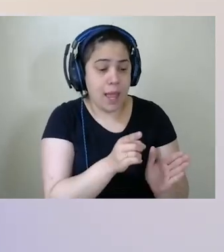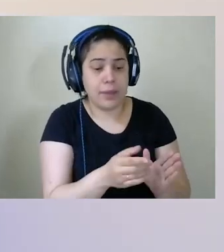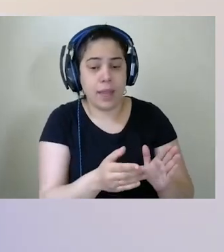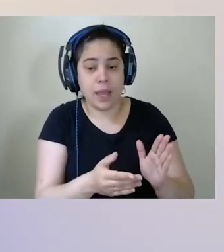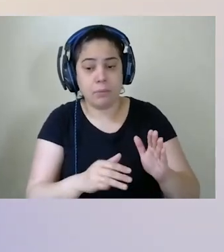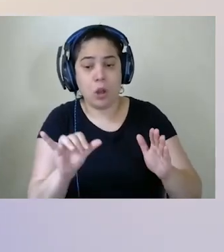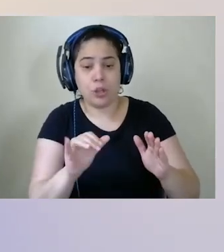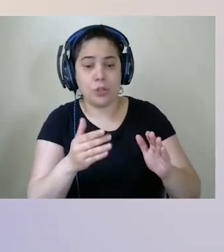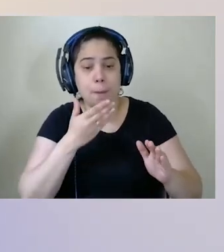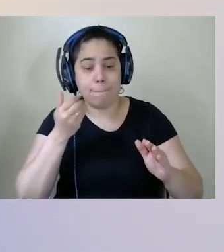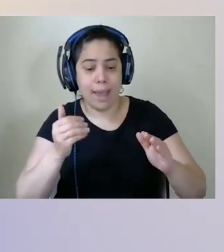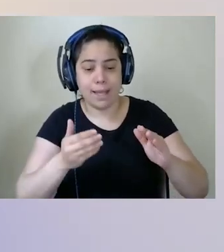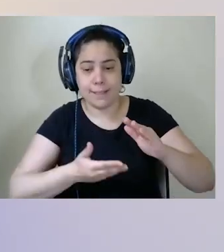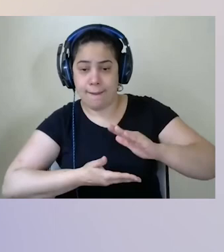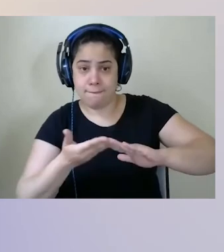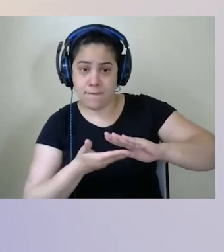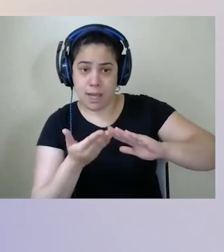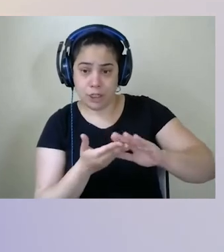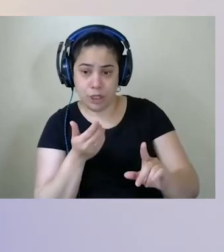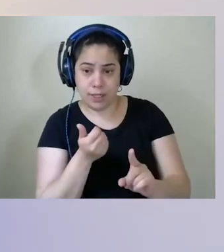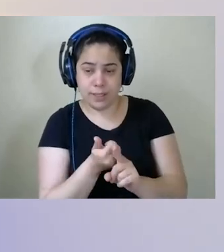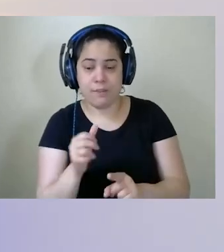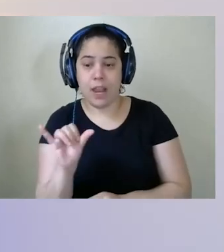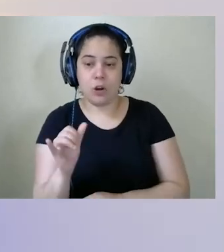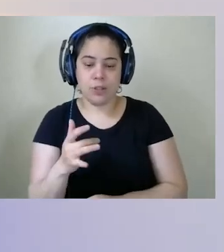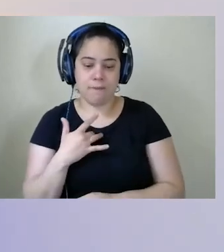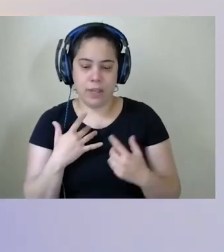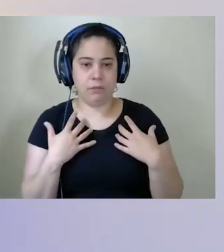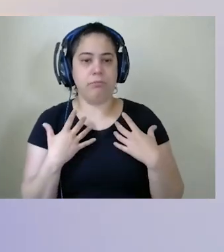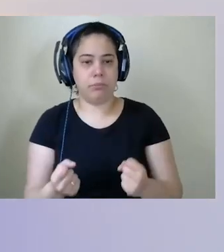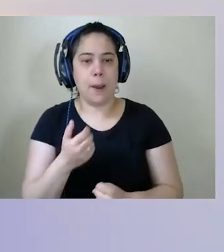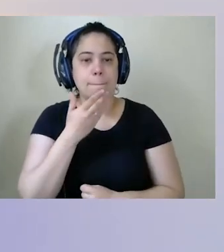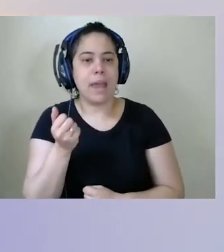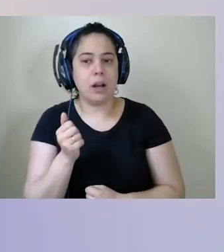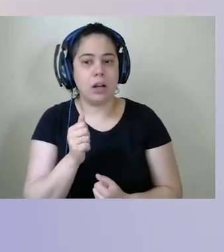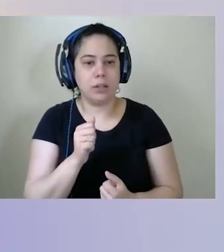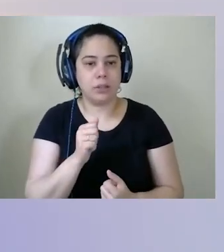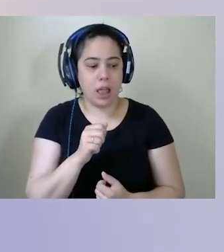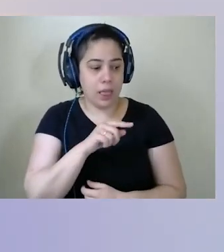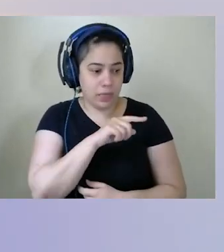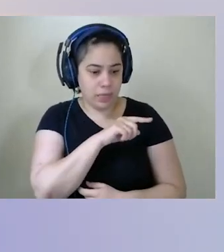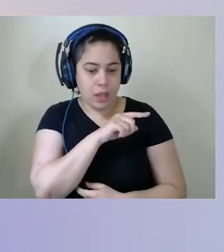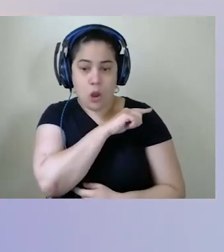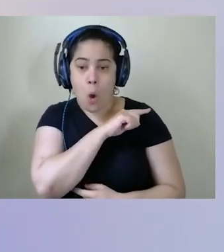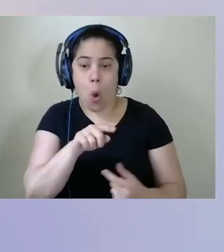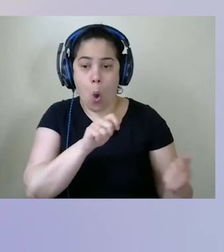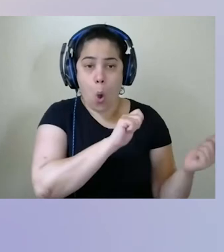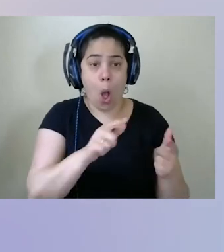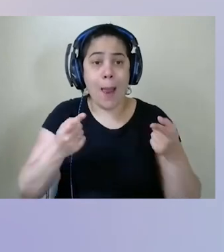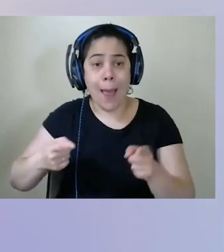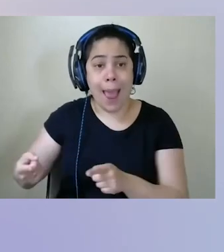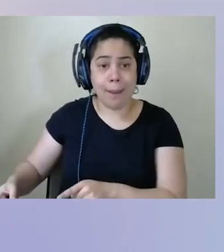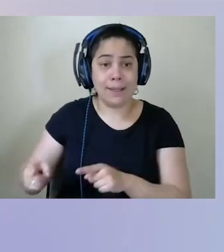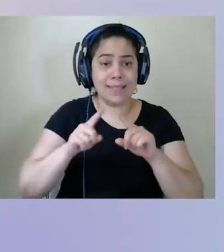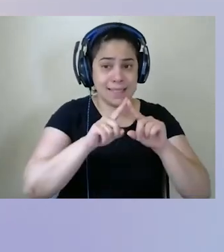self and other. And it all comes online pretty much around the same time. Unfortunately, as